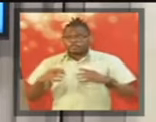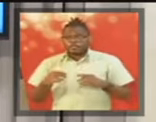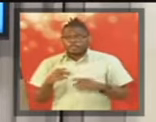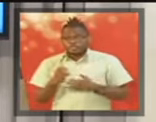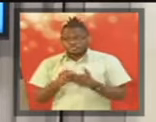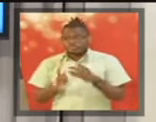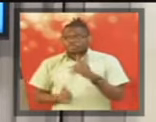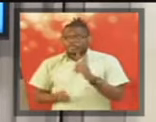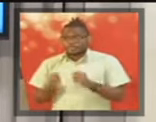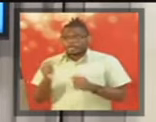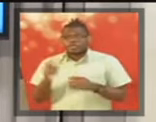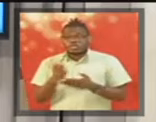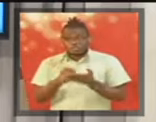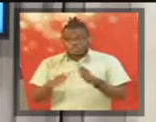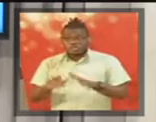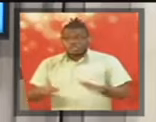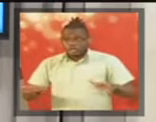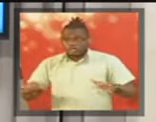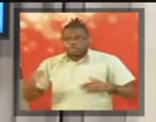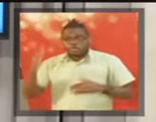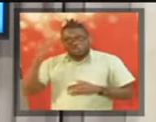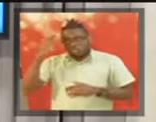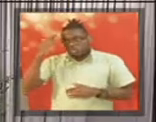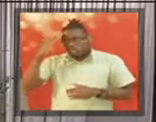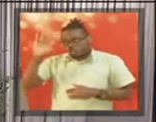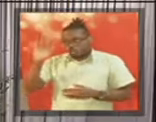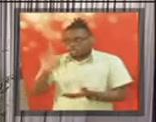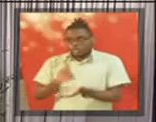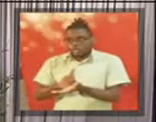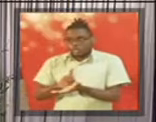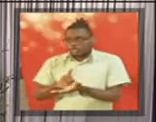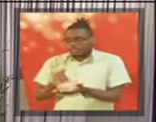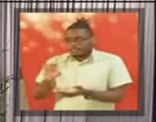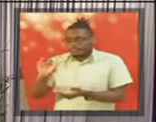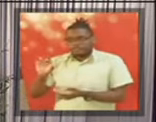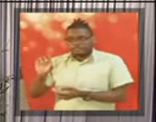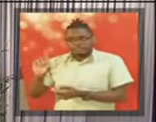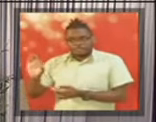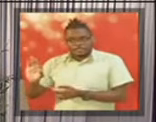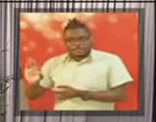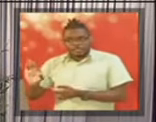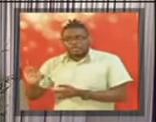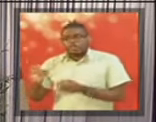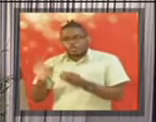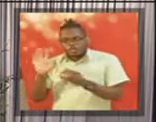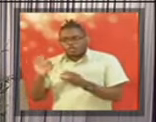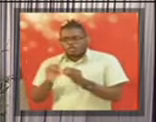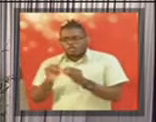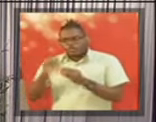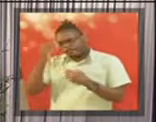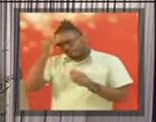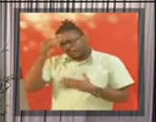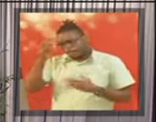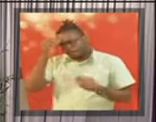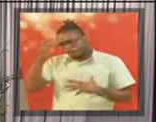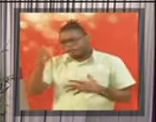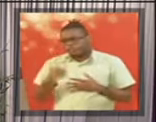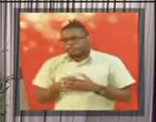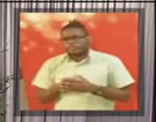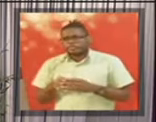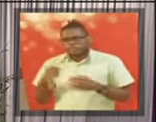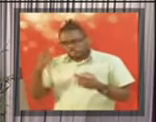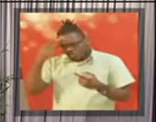have been seen, but I don't know if Dr. Fraser wants to add anything with his follow-up at the county level. Yes, I do agree with the CMO. We